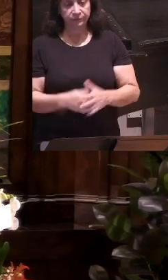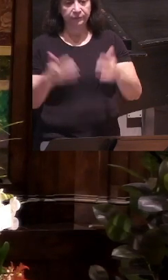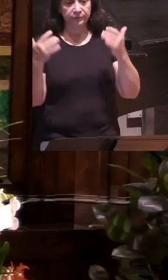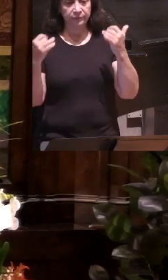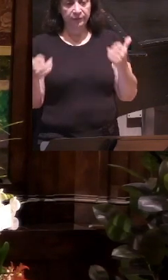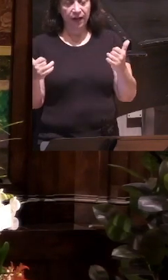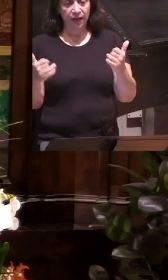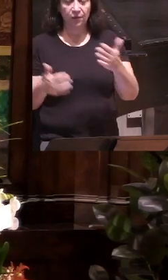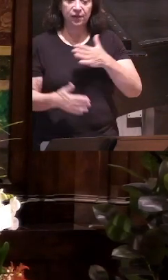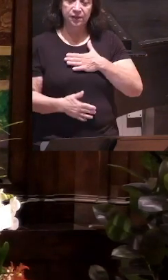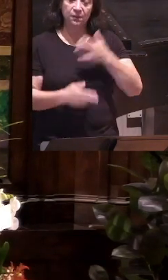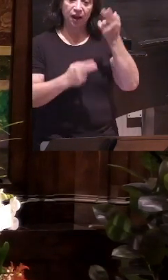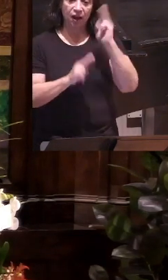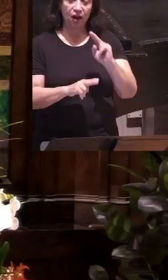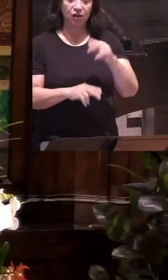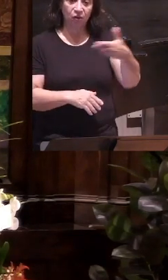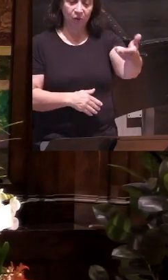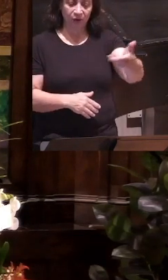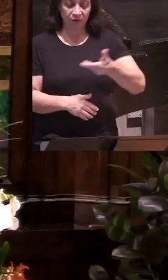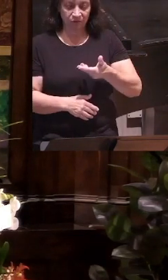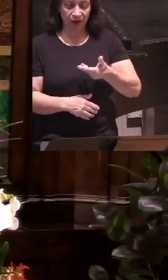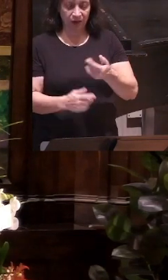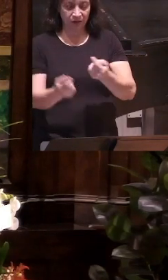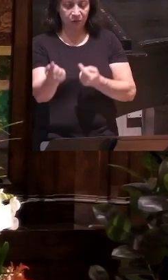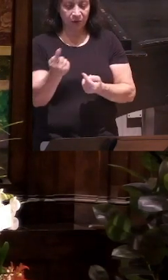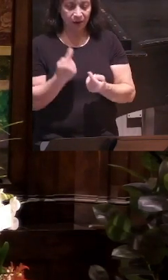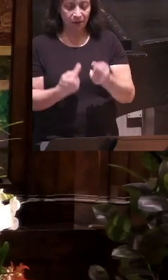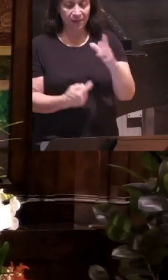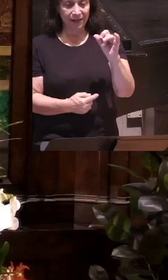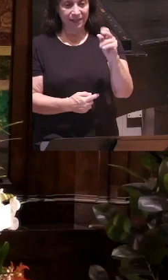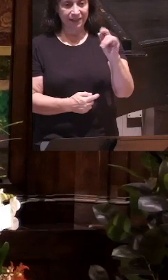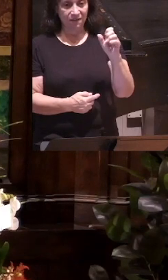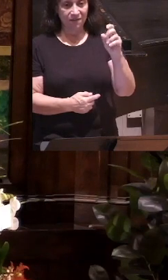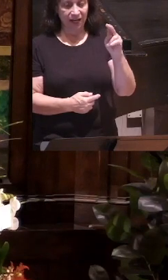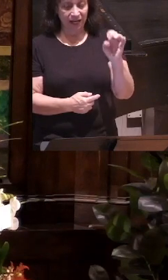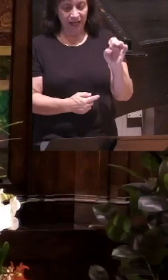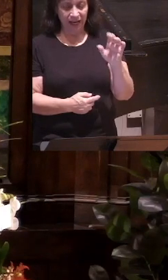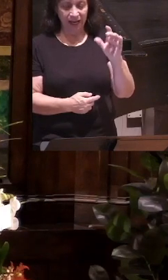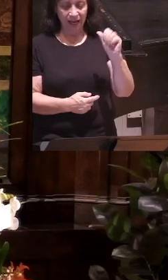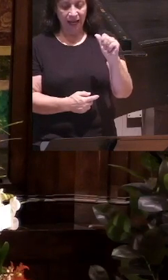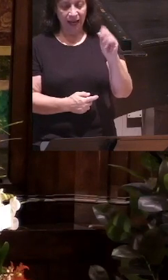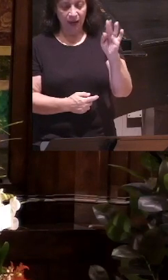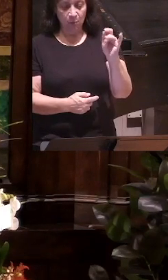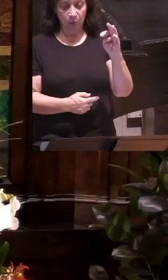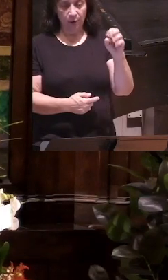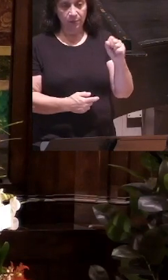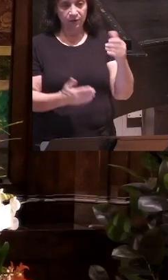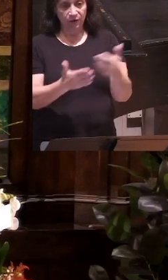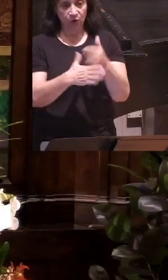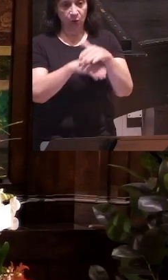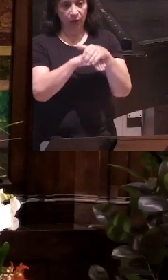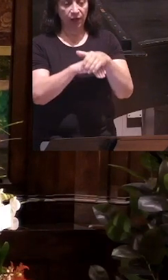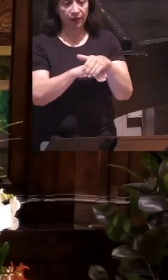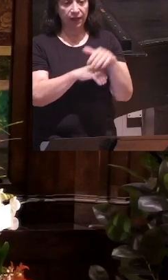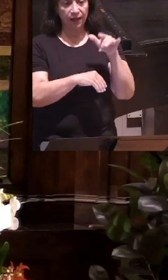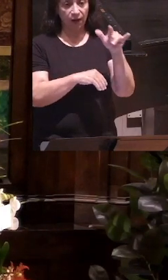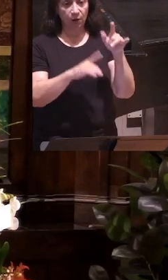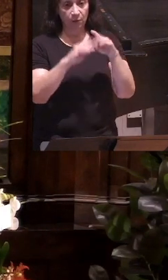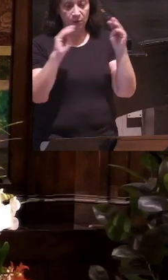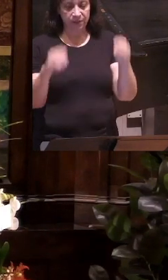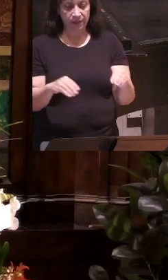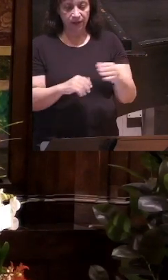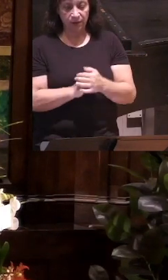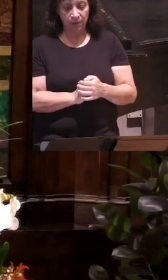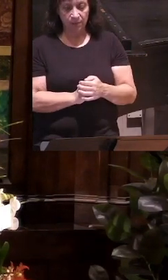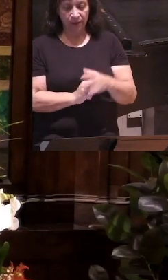Now it is my honor to invite forward Stephanie Abrams of the New England Air Museum, Dentaya Williams,